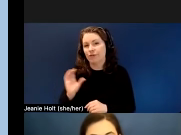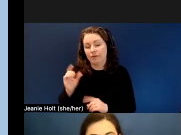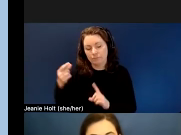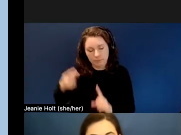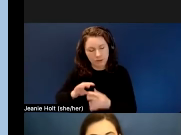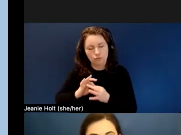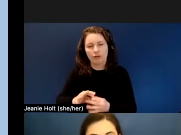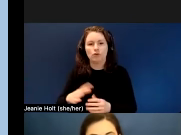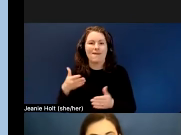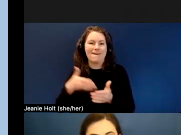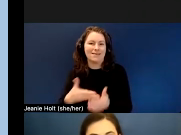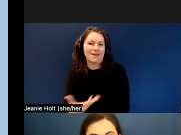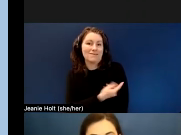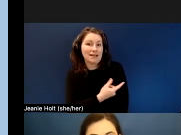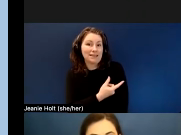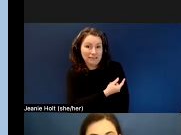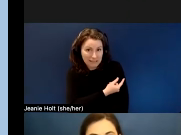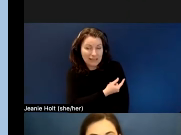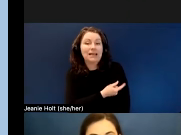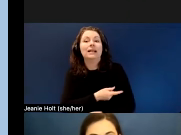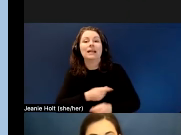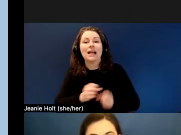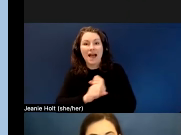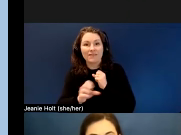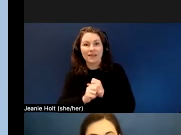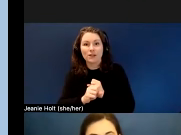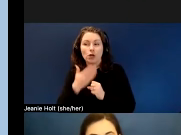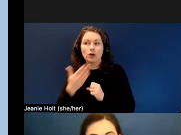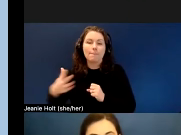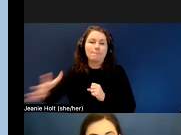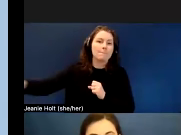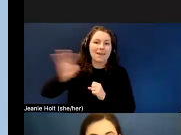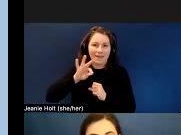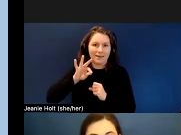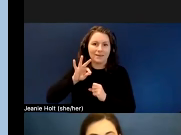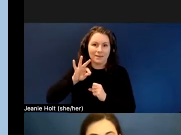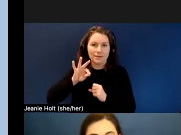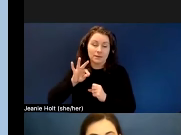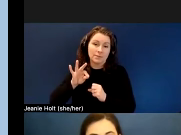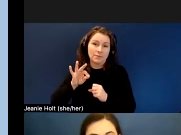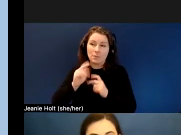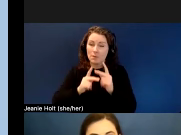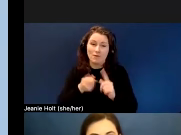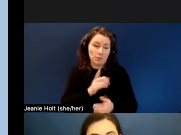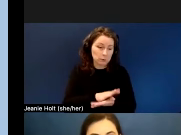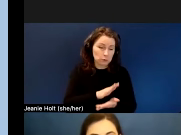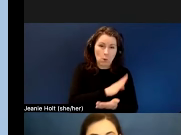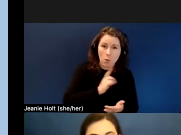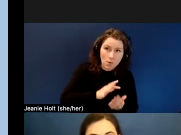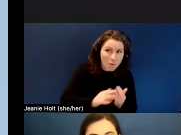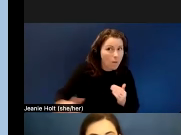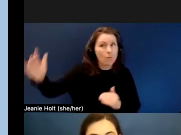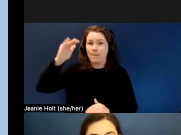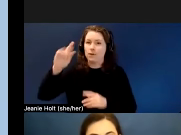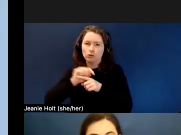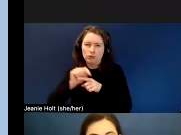anti-vaccine advocates get really good at running candidates from levels down to school board all the way up. They're training these folks and